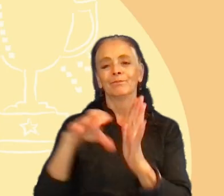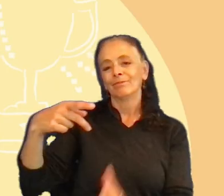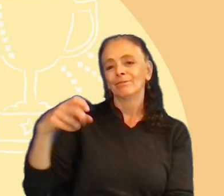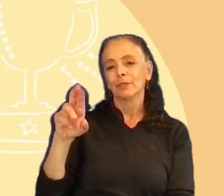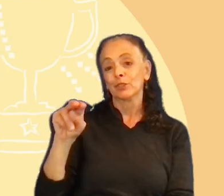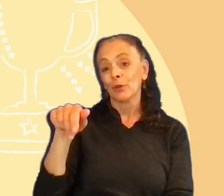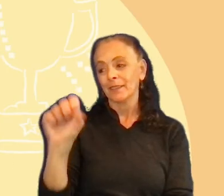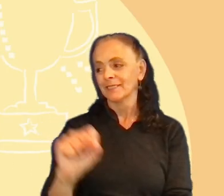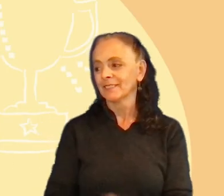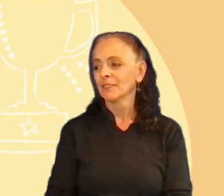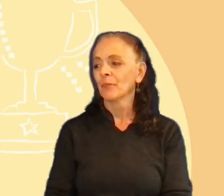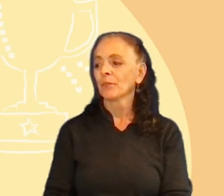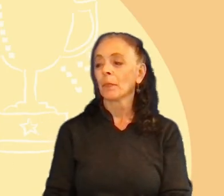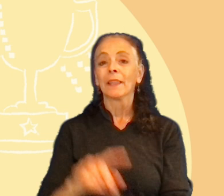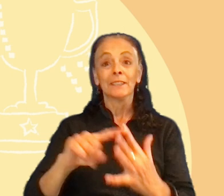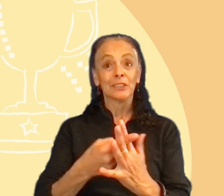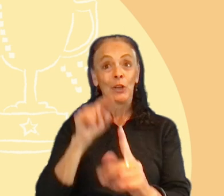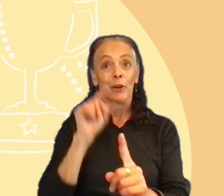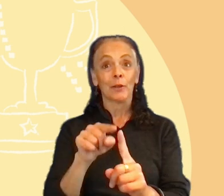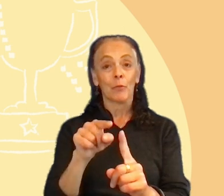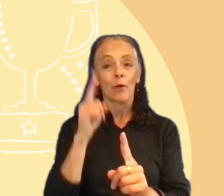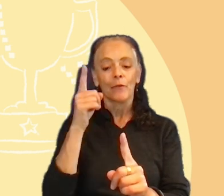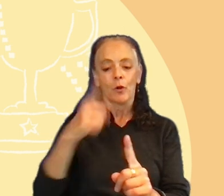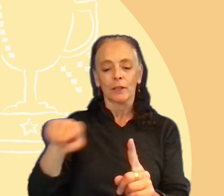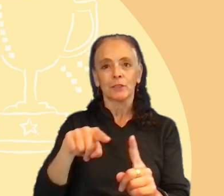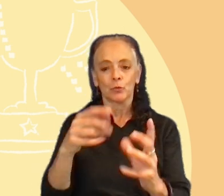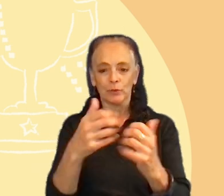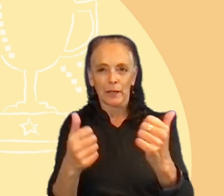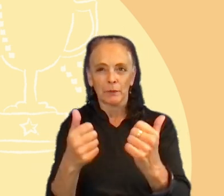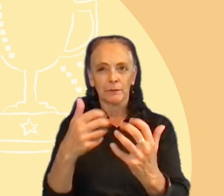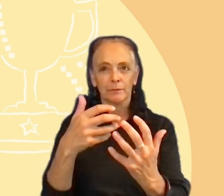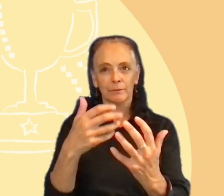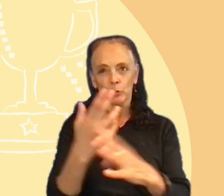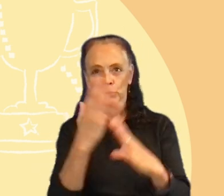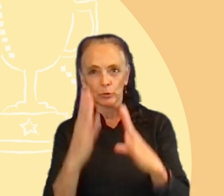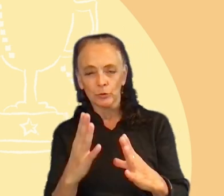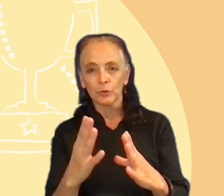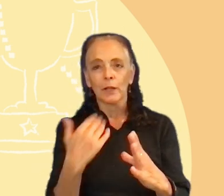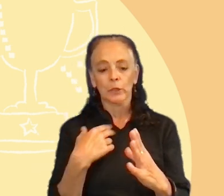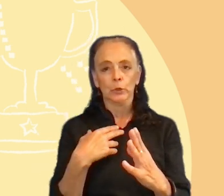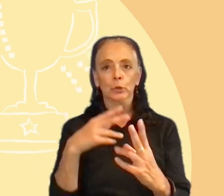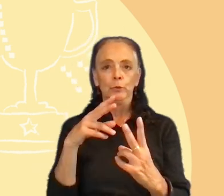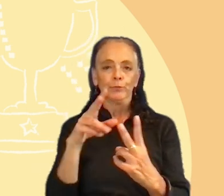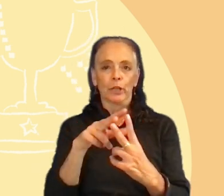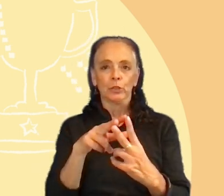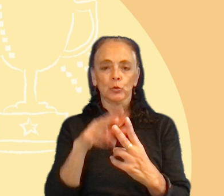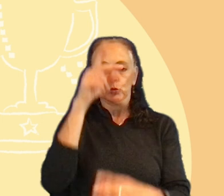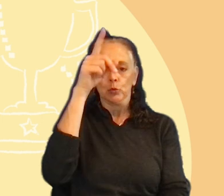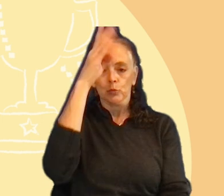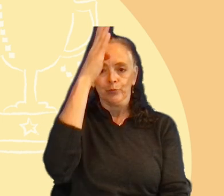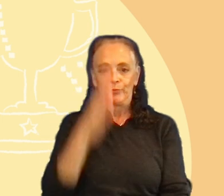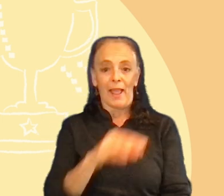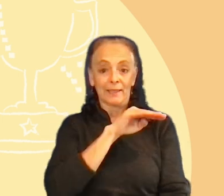so uh this is the starting point for us to segment our our users our users we had uh two access uh the first